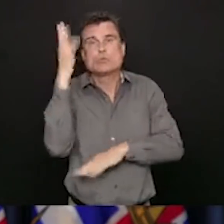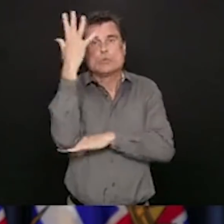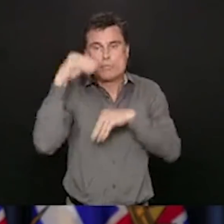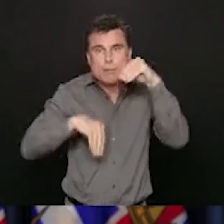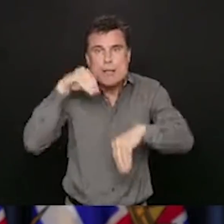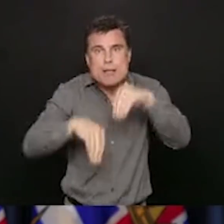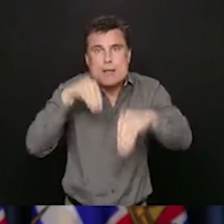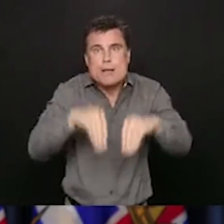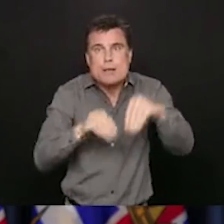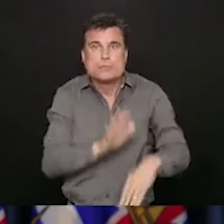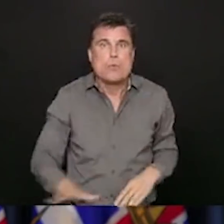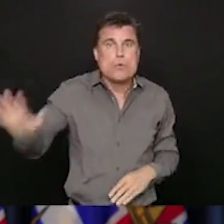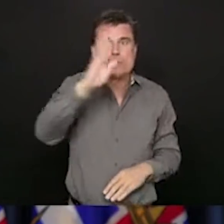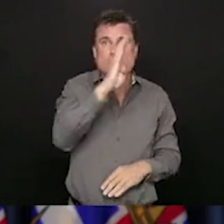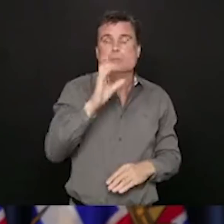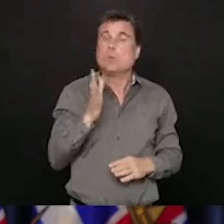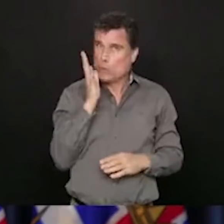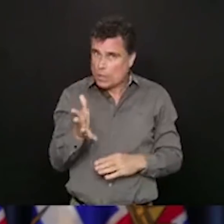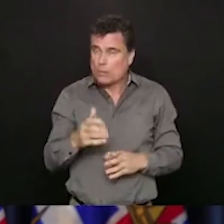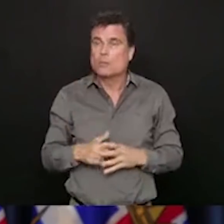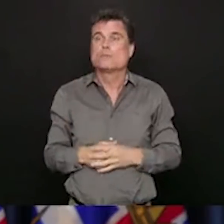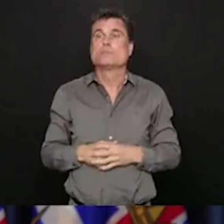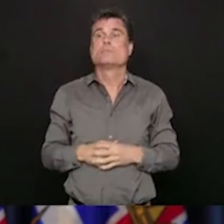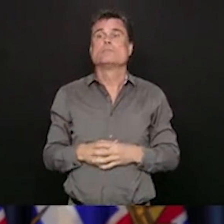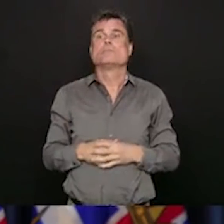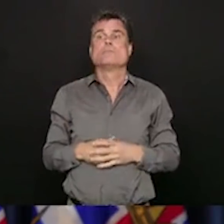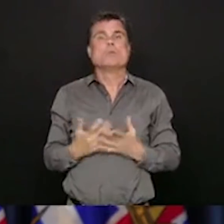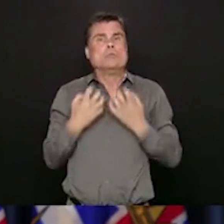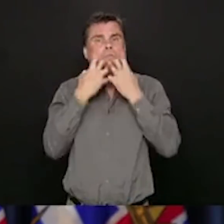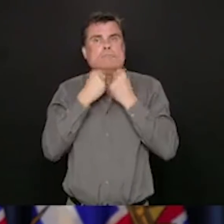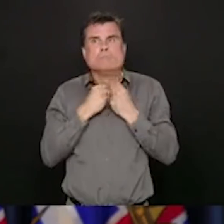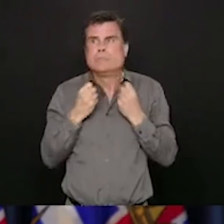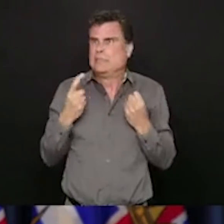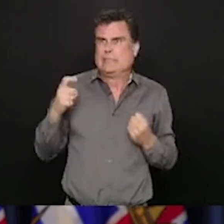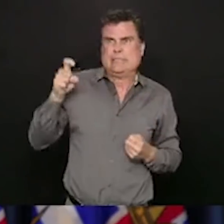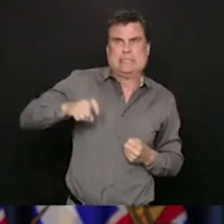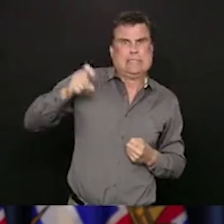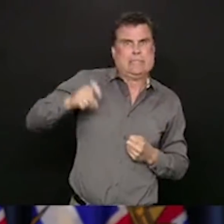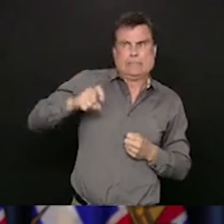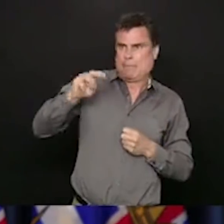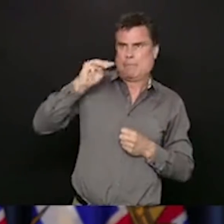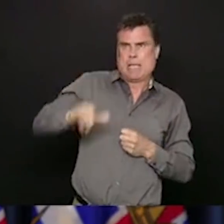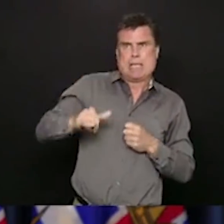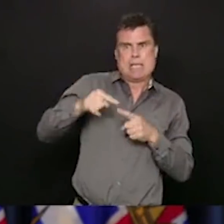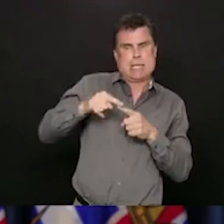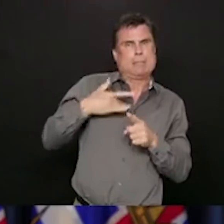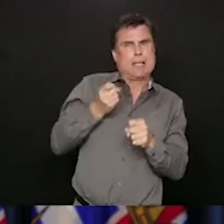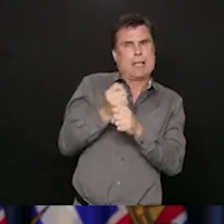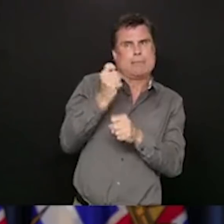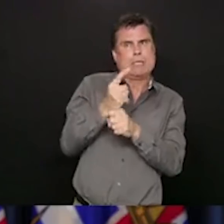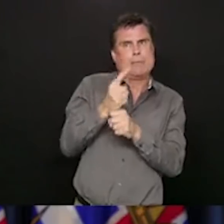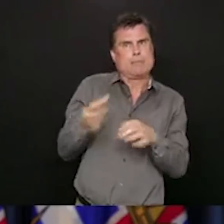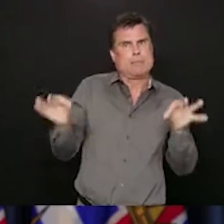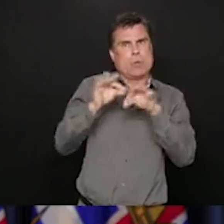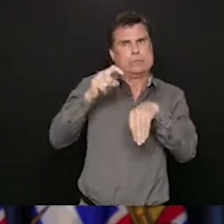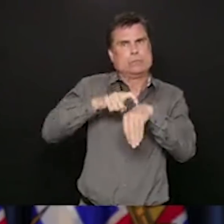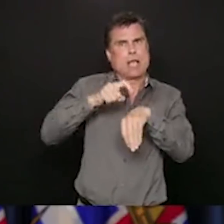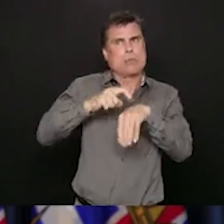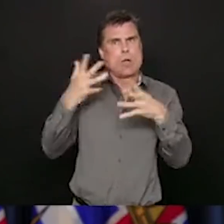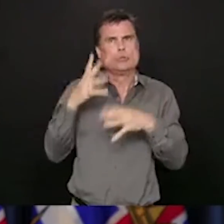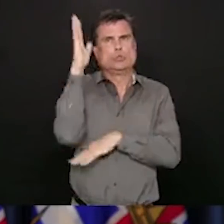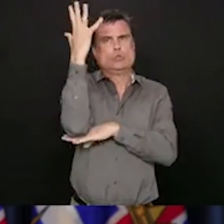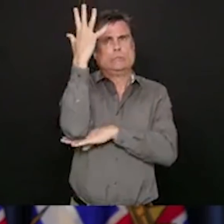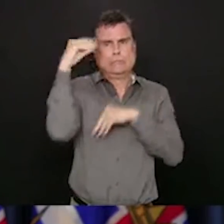important to our forests that we start replanting in this critical time in the year. So we put in place plans to have a